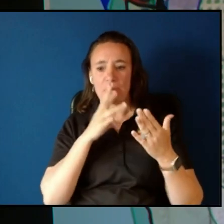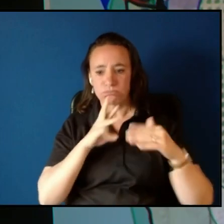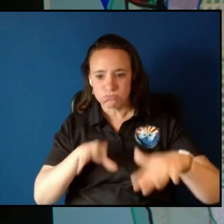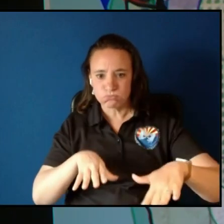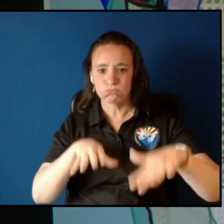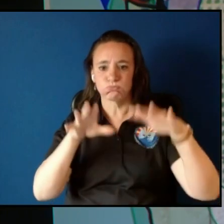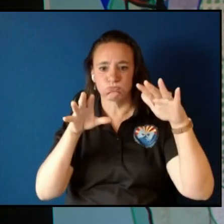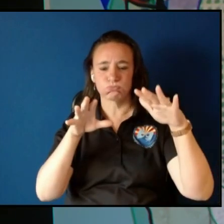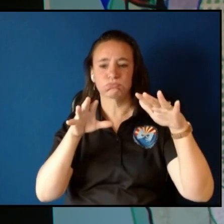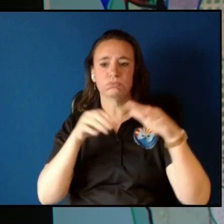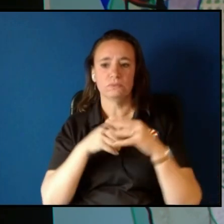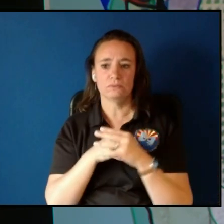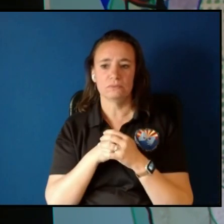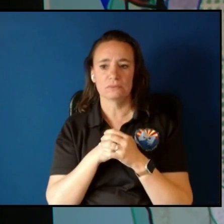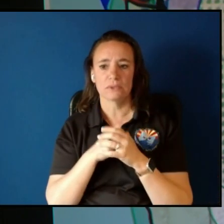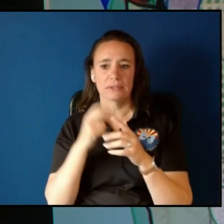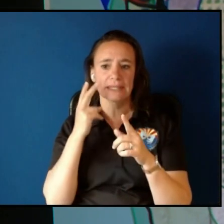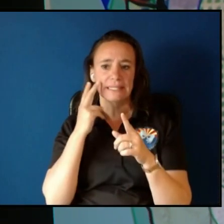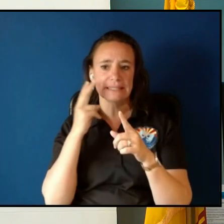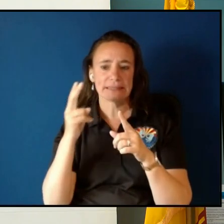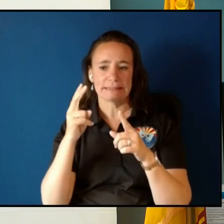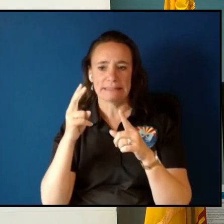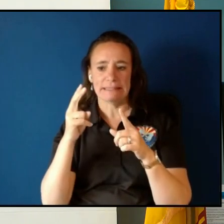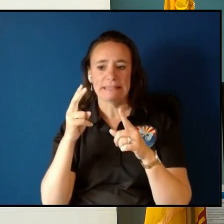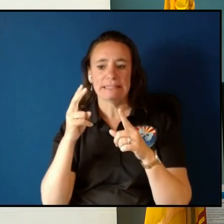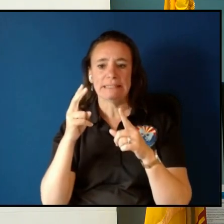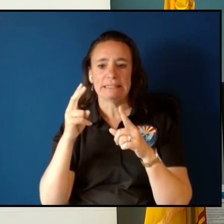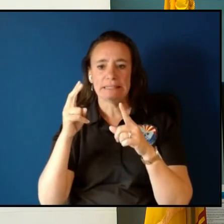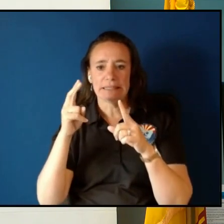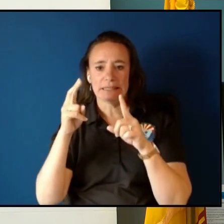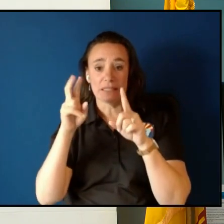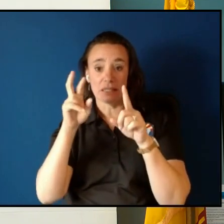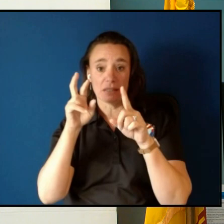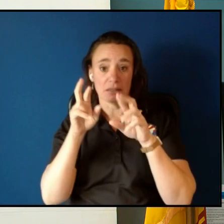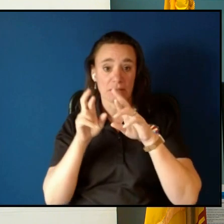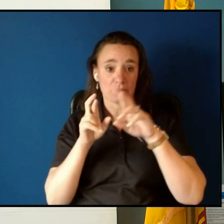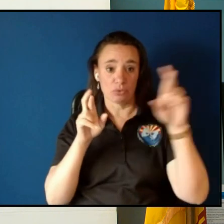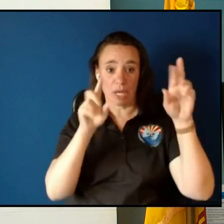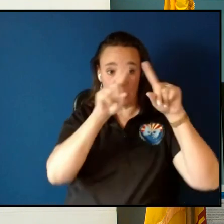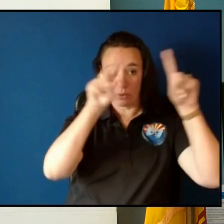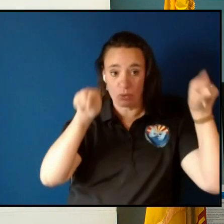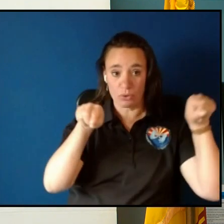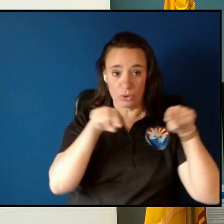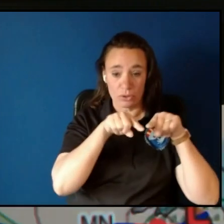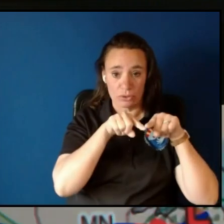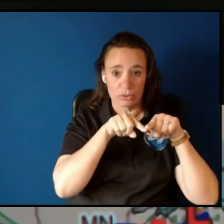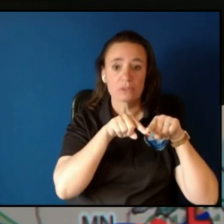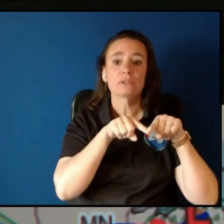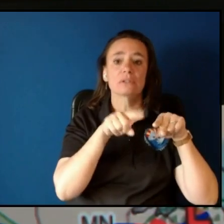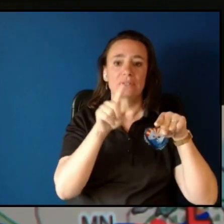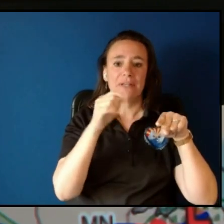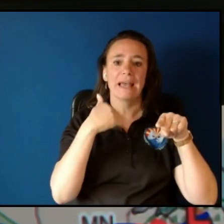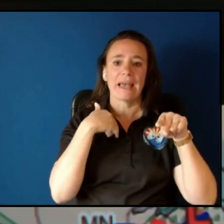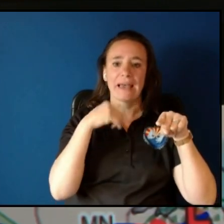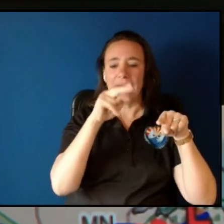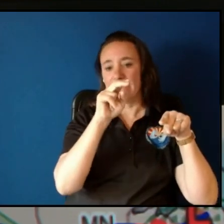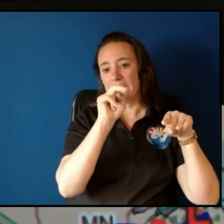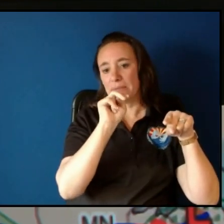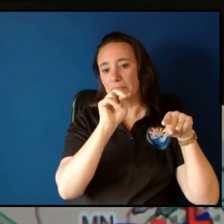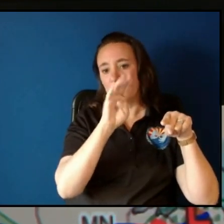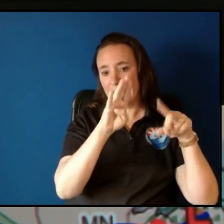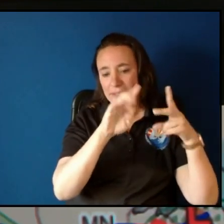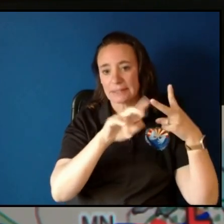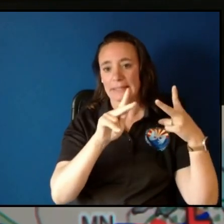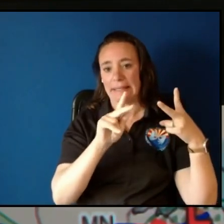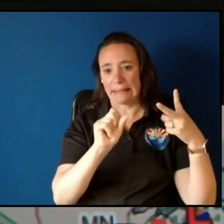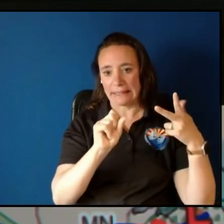you look at this inset up here in the upper right-hand corner, this is an area all the way from Nebraska through Kansas into Oklahoma. We think there'll be some